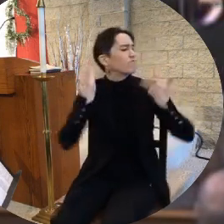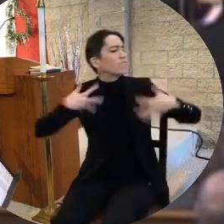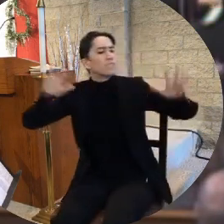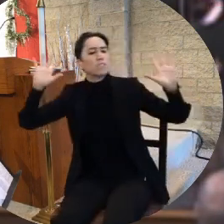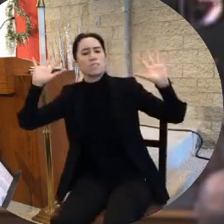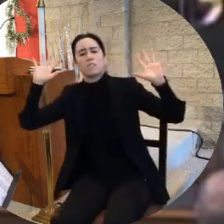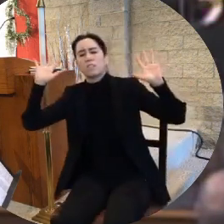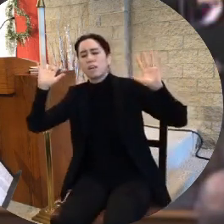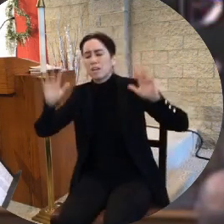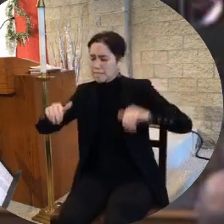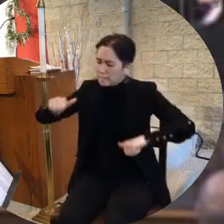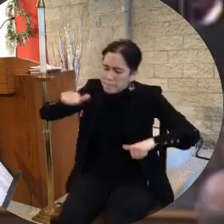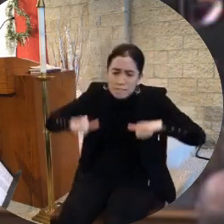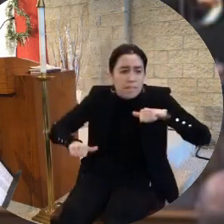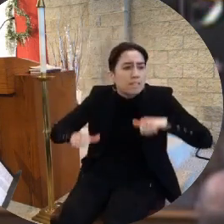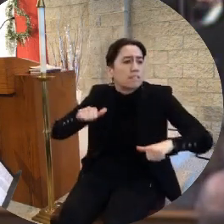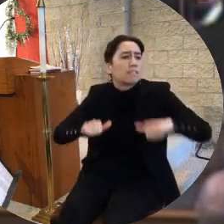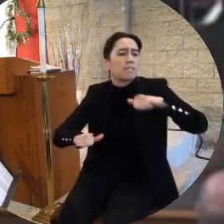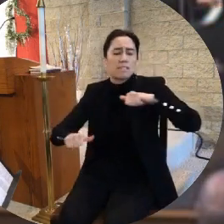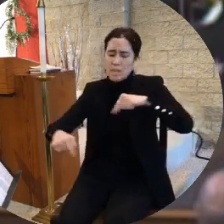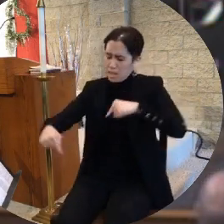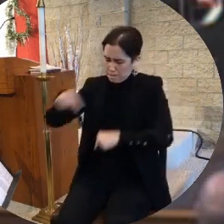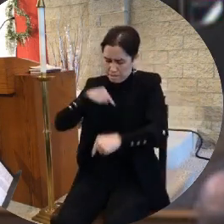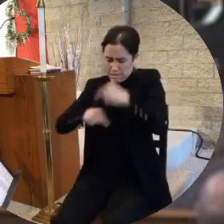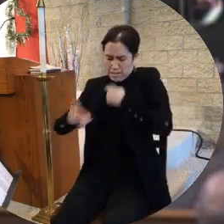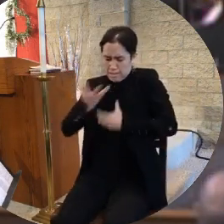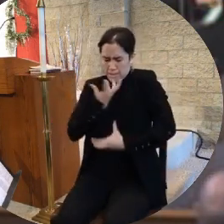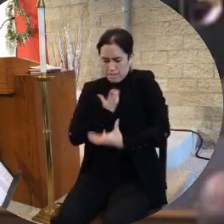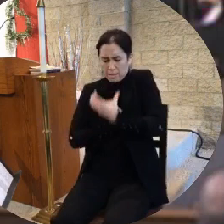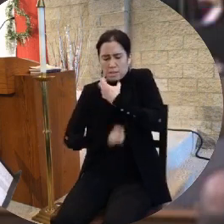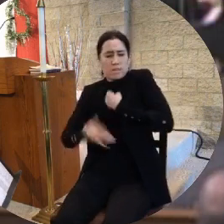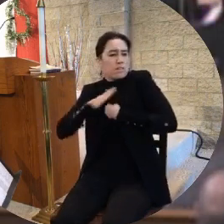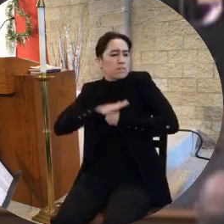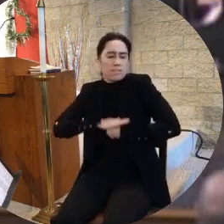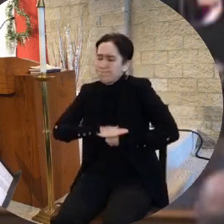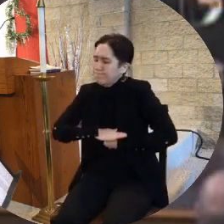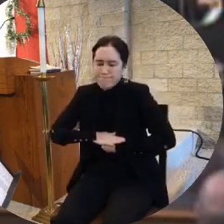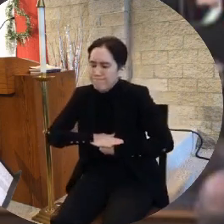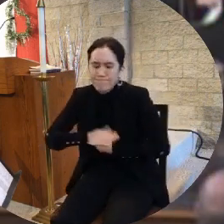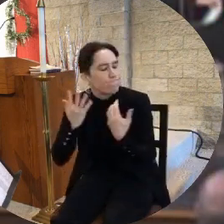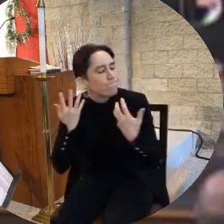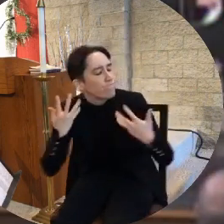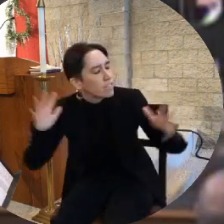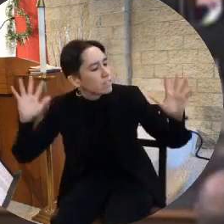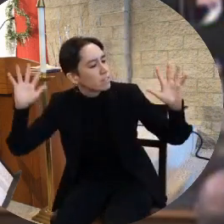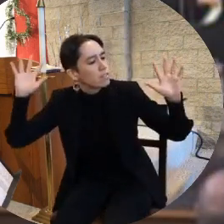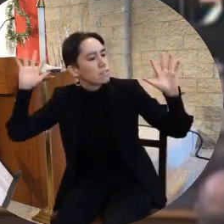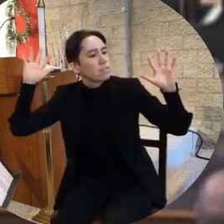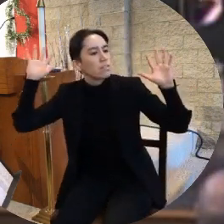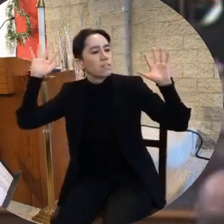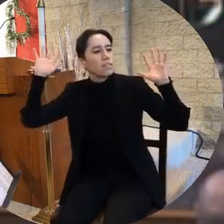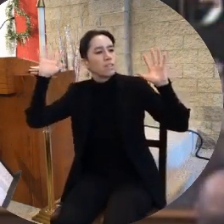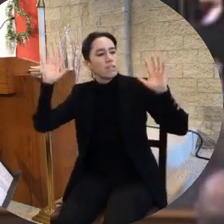Too late for second guessing. Too late to go back to sleep. I've